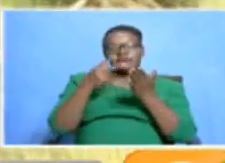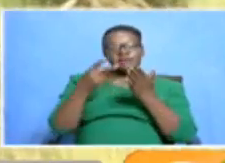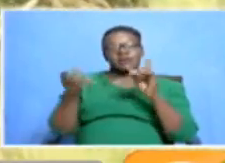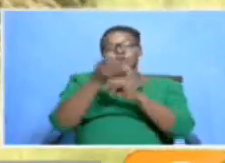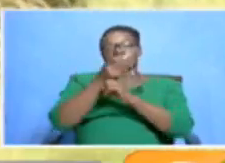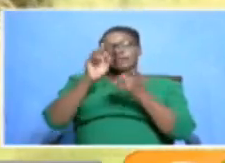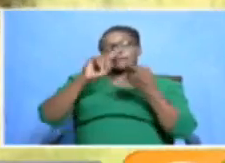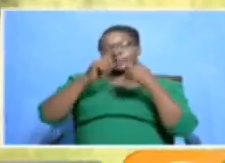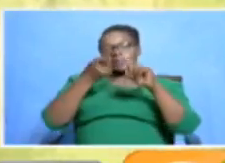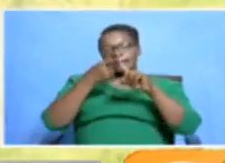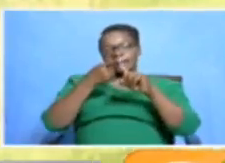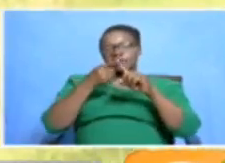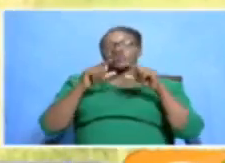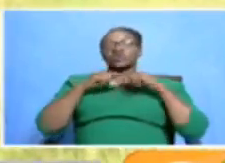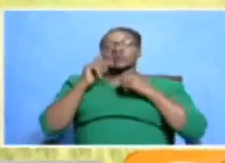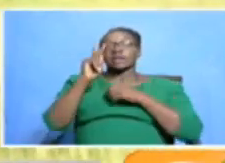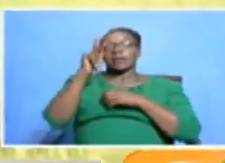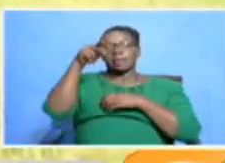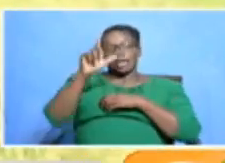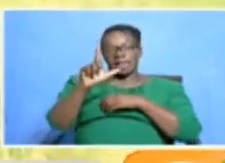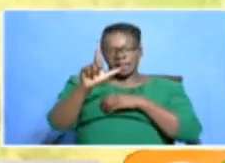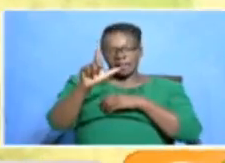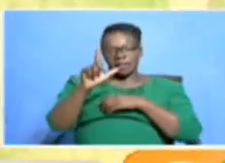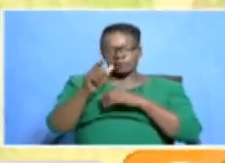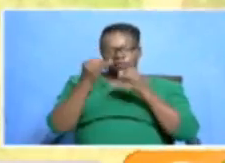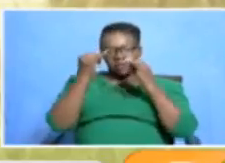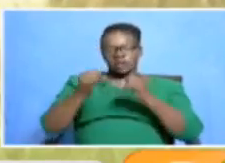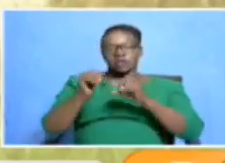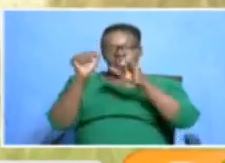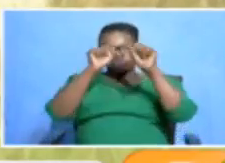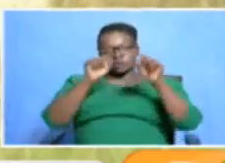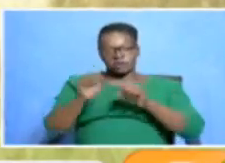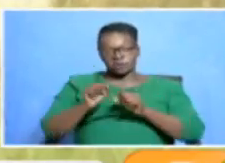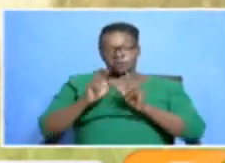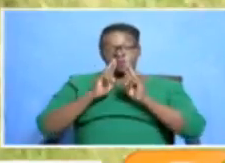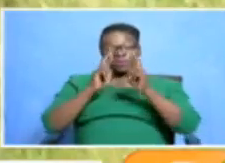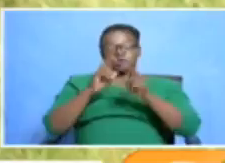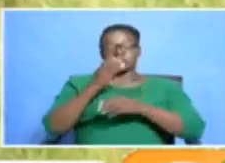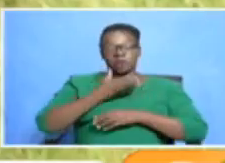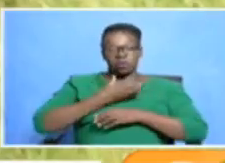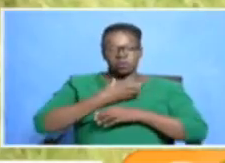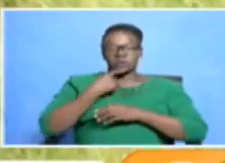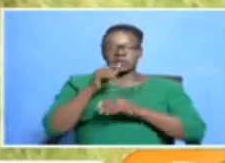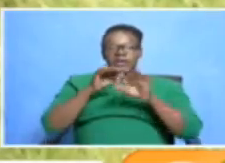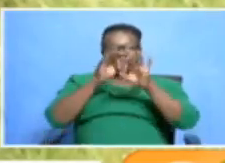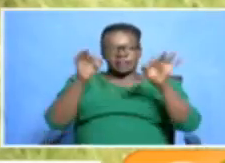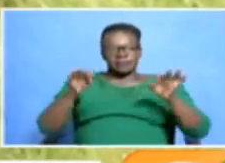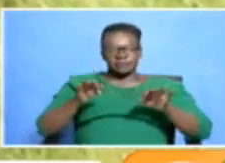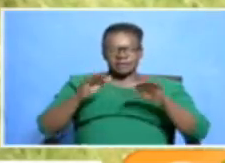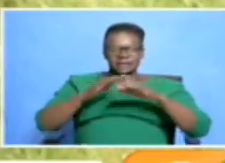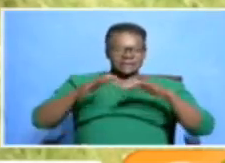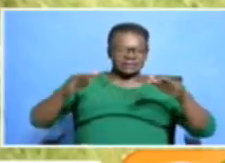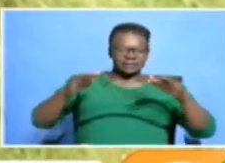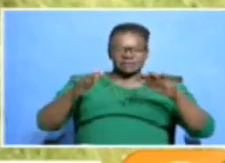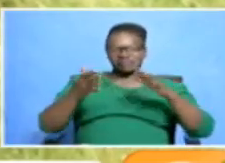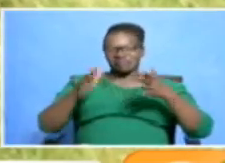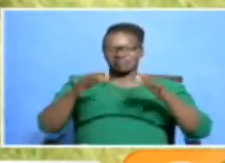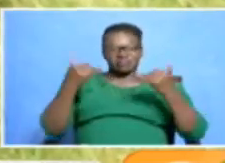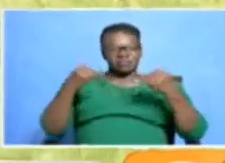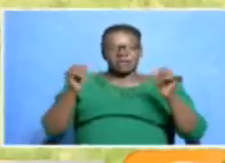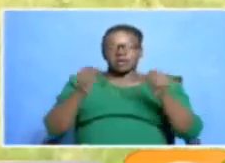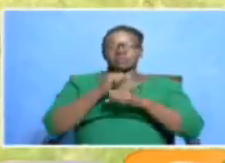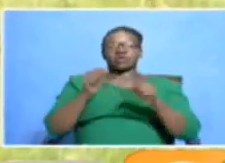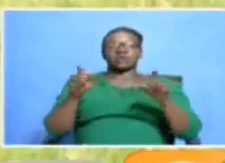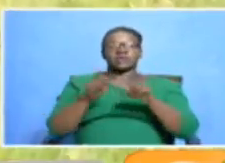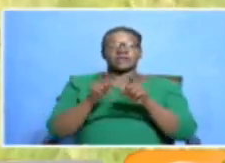this threshold to host Kenya Premier League matches for the new season. Now, according to the report by the committee, the pitch surface is unplayable and is